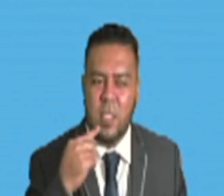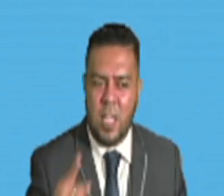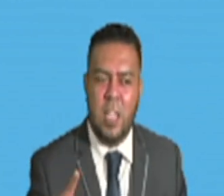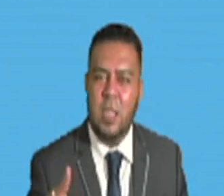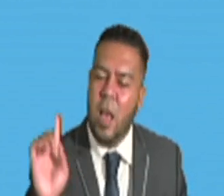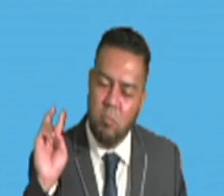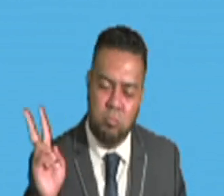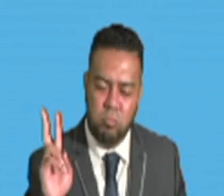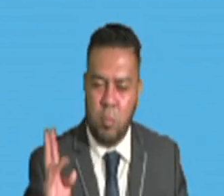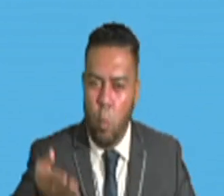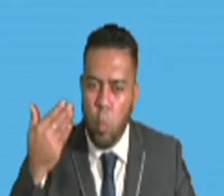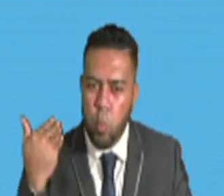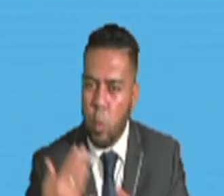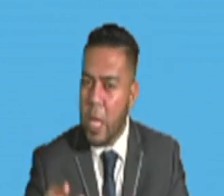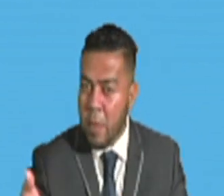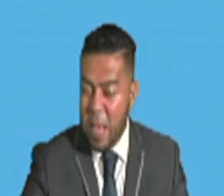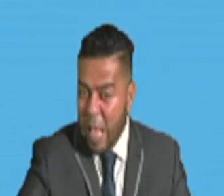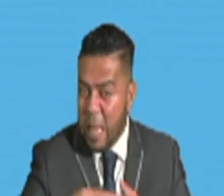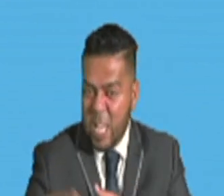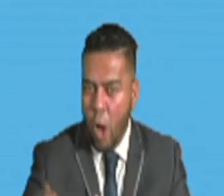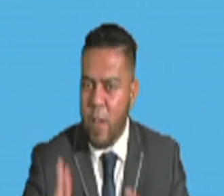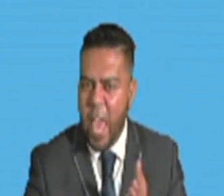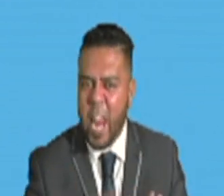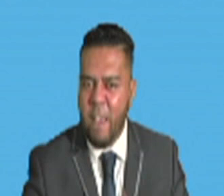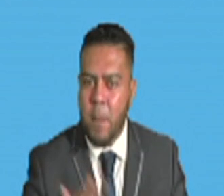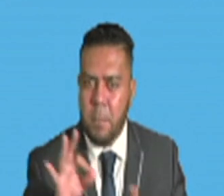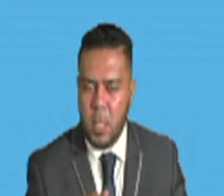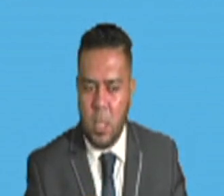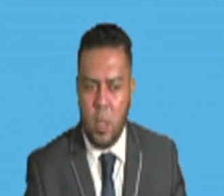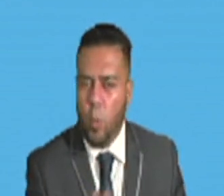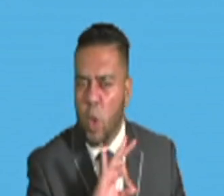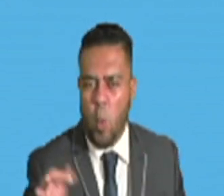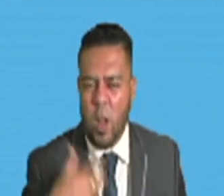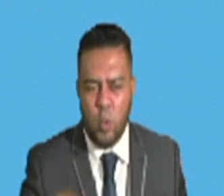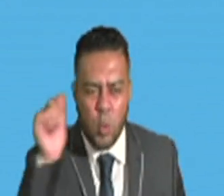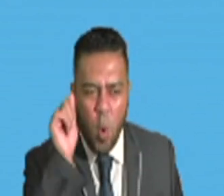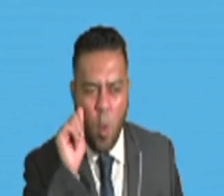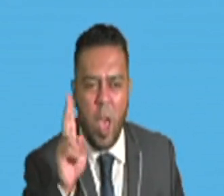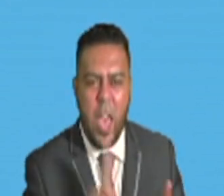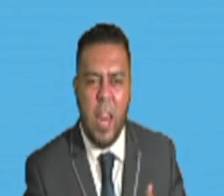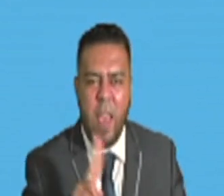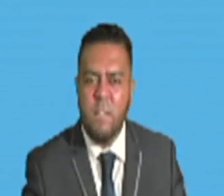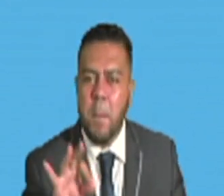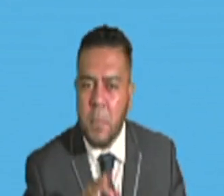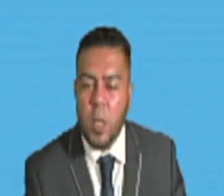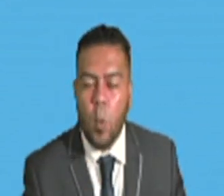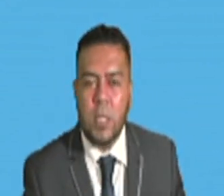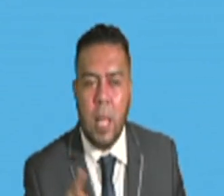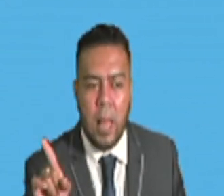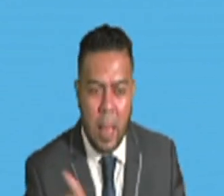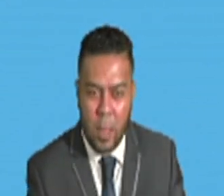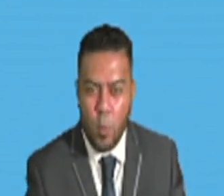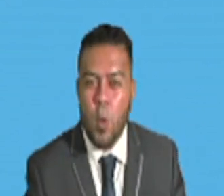repeatedly, the impotency of him as a leader of NFP. Order. We don't want to know what NFP was like. We